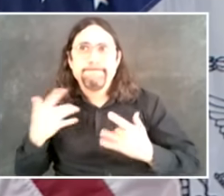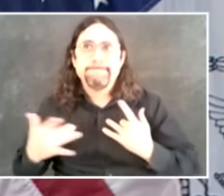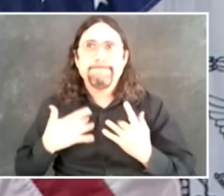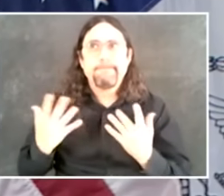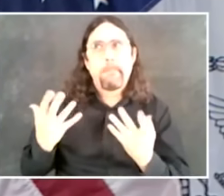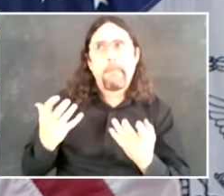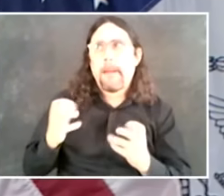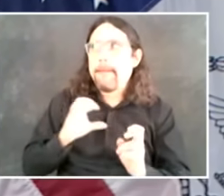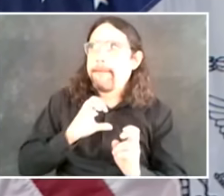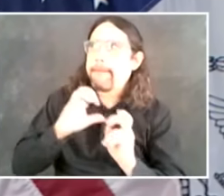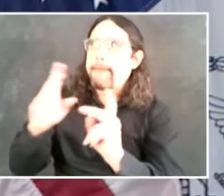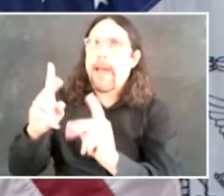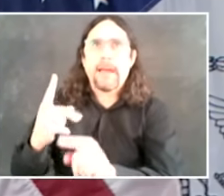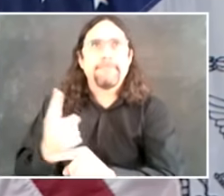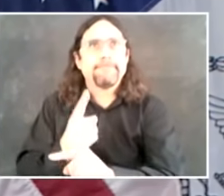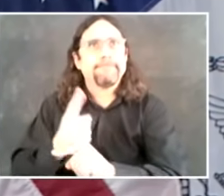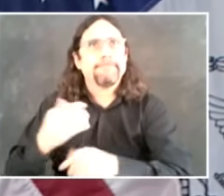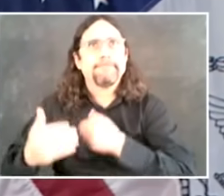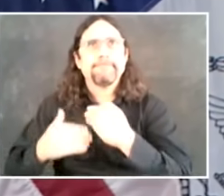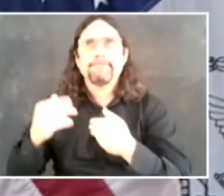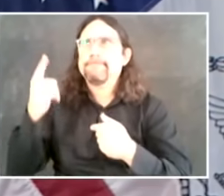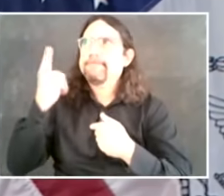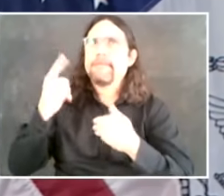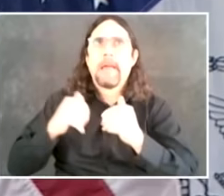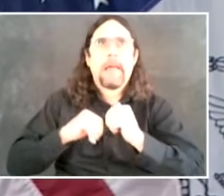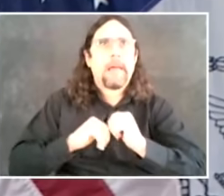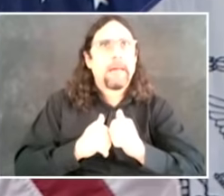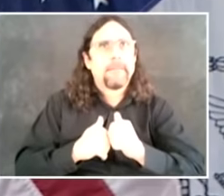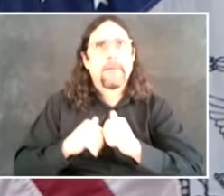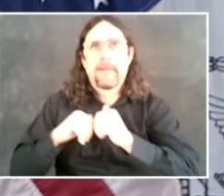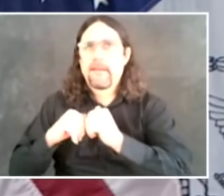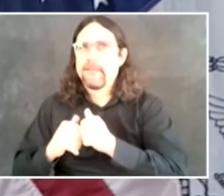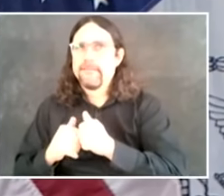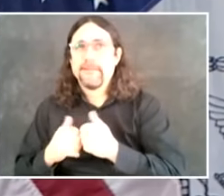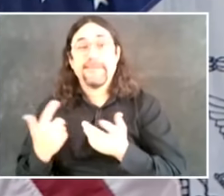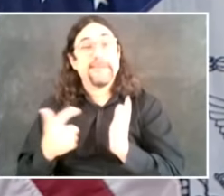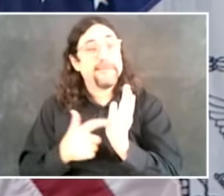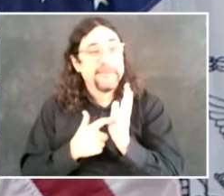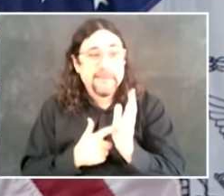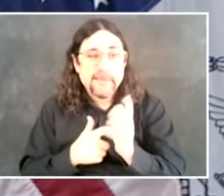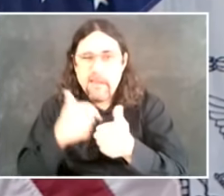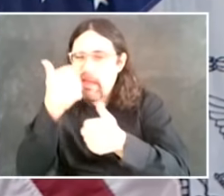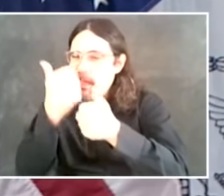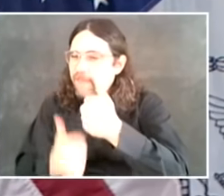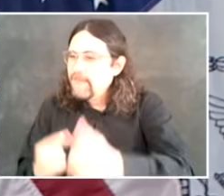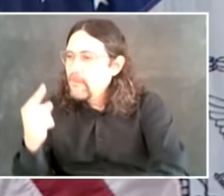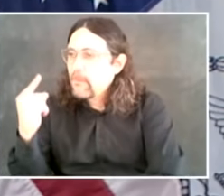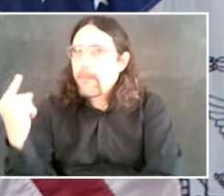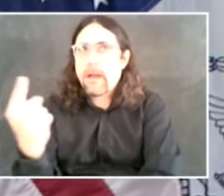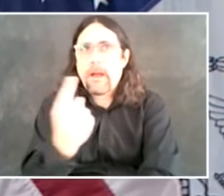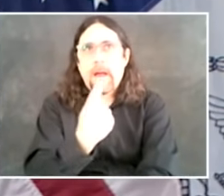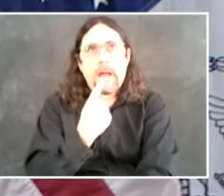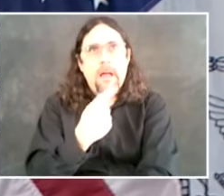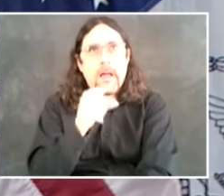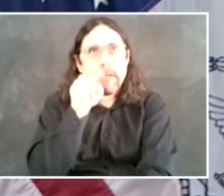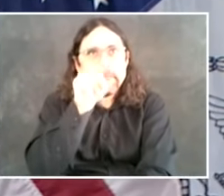it's my responsibility, it's all of our responsibility to get back to normal. We all play a role in this